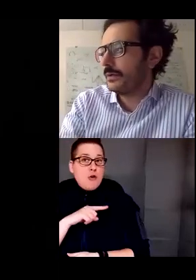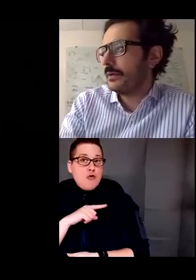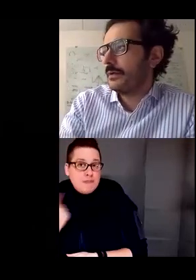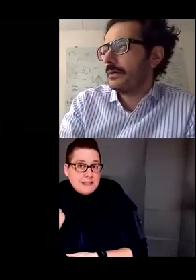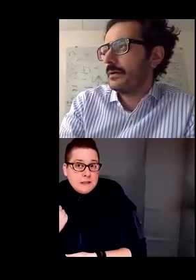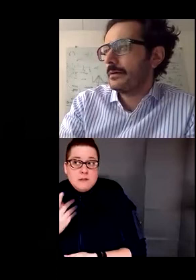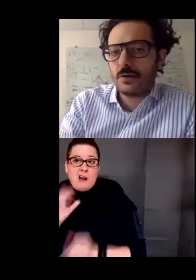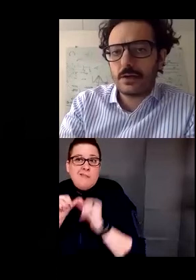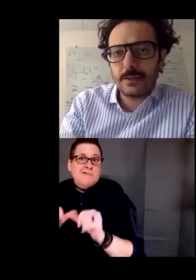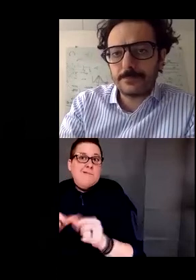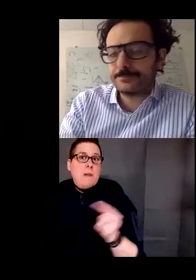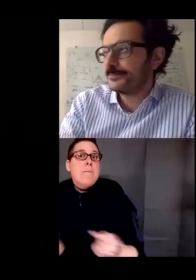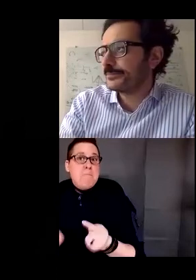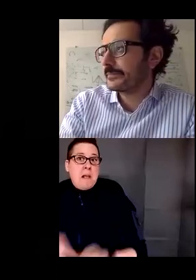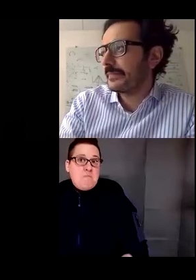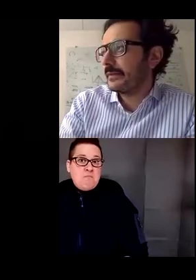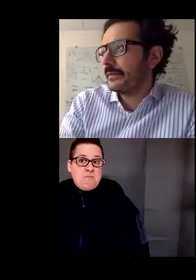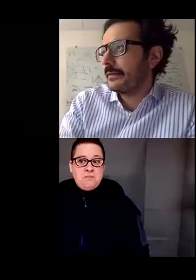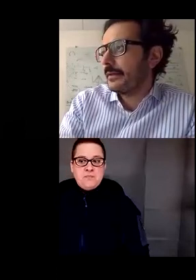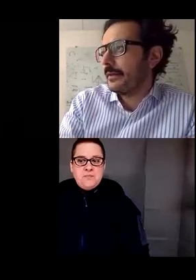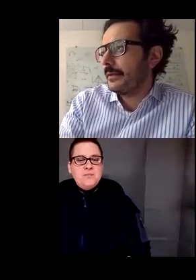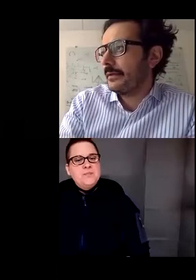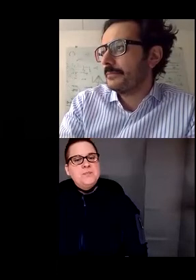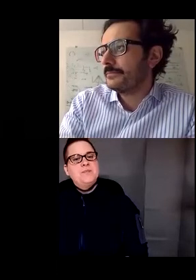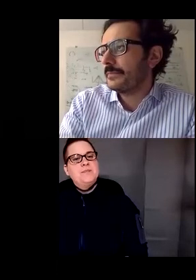to chronic pain.